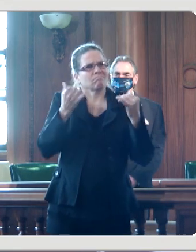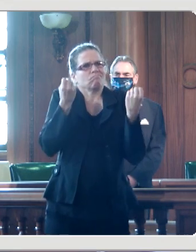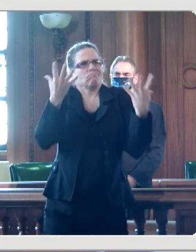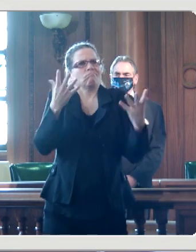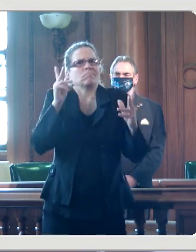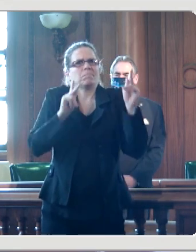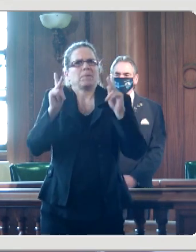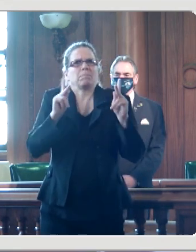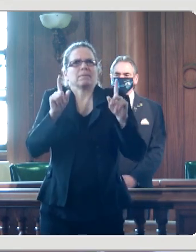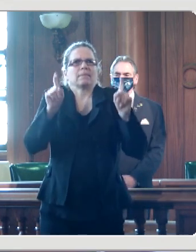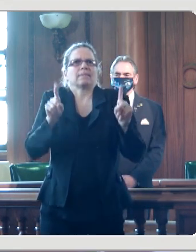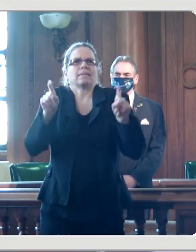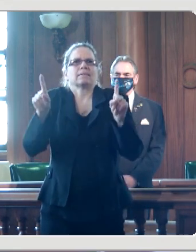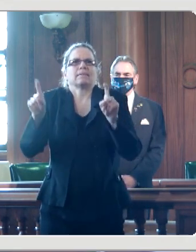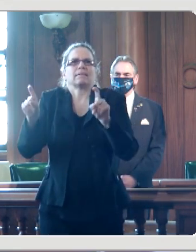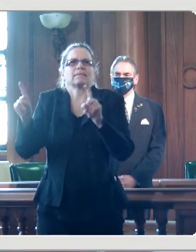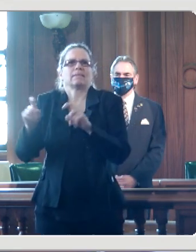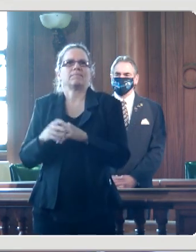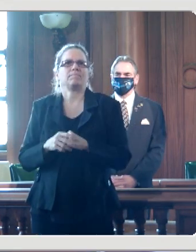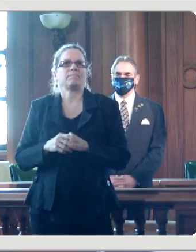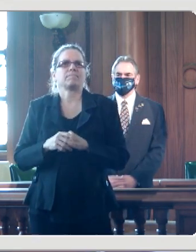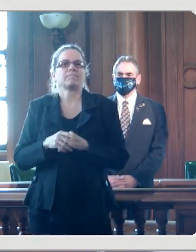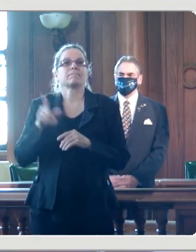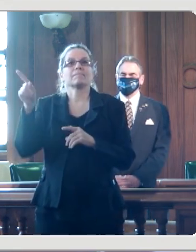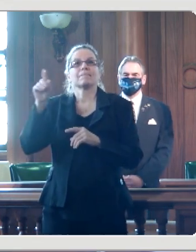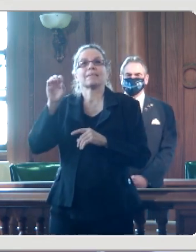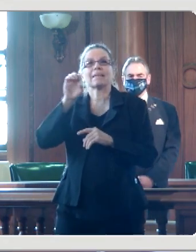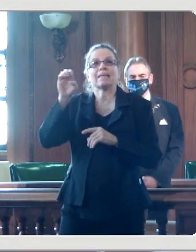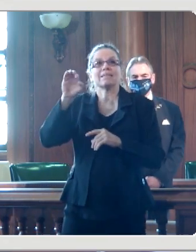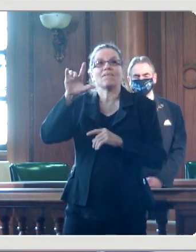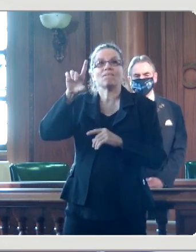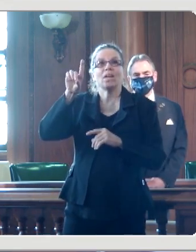Mall particularly has been open. Thank you.